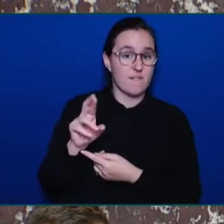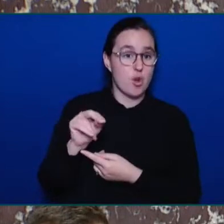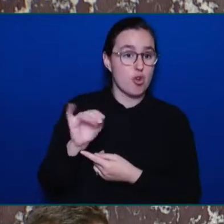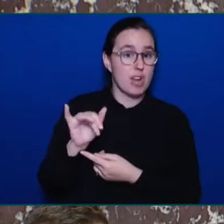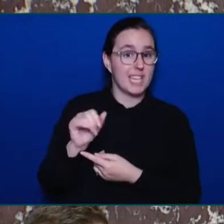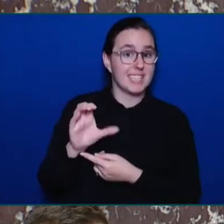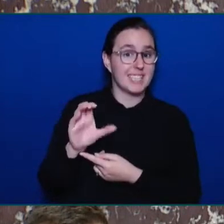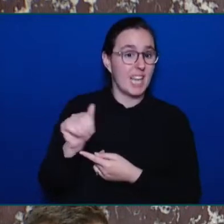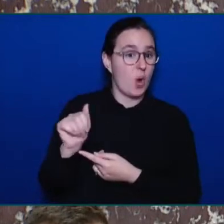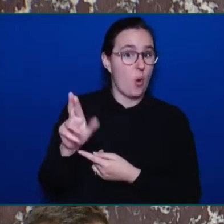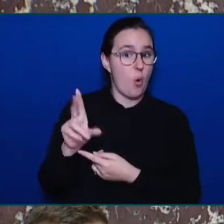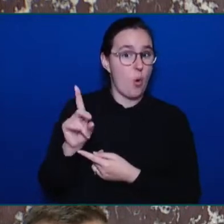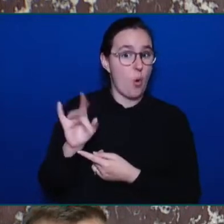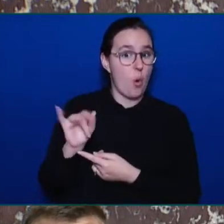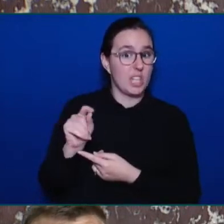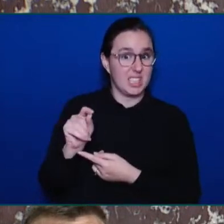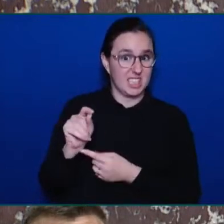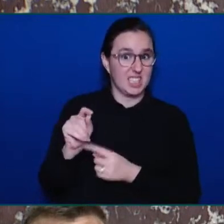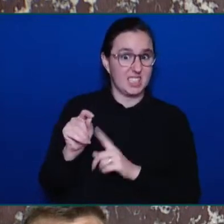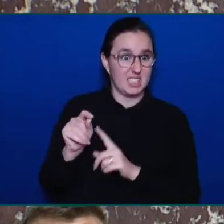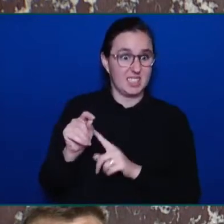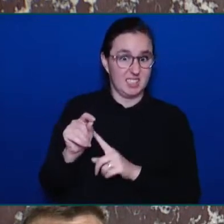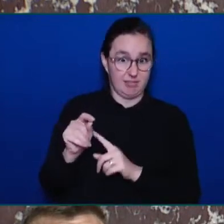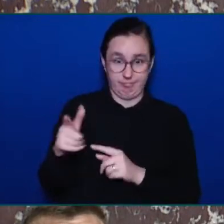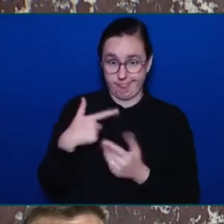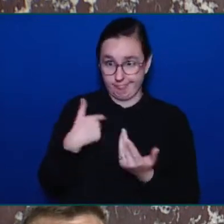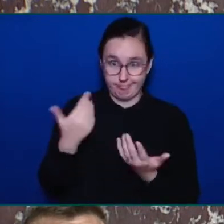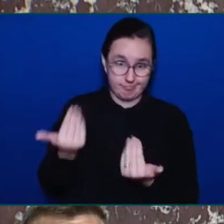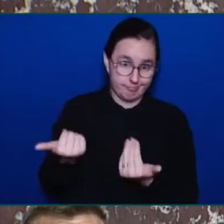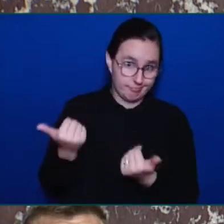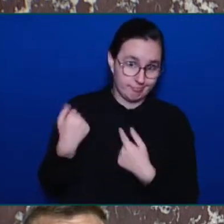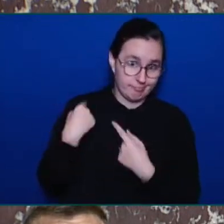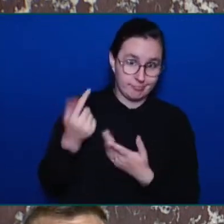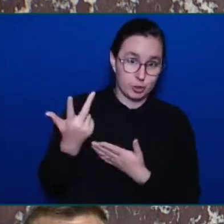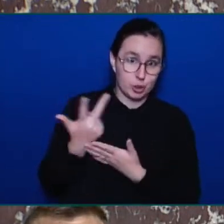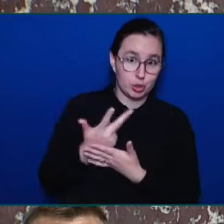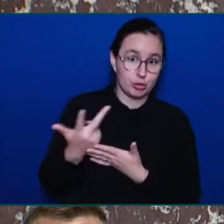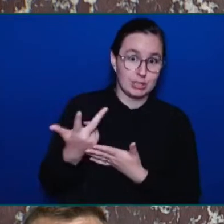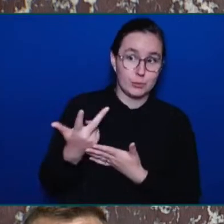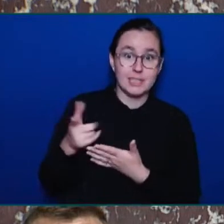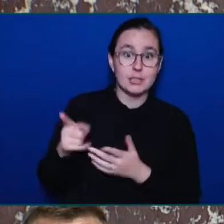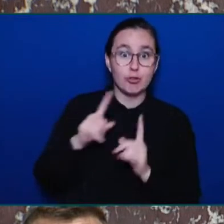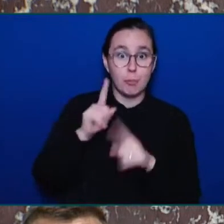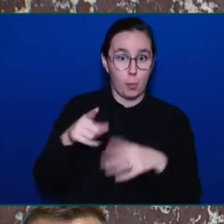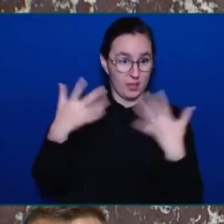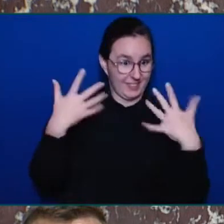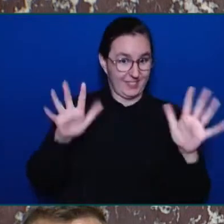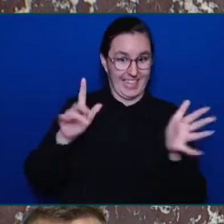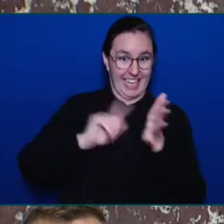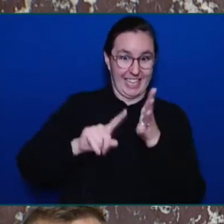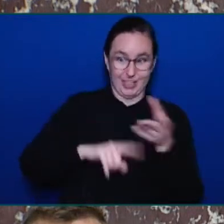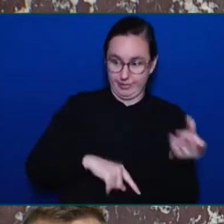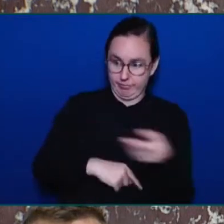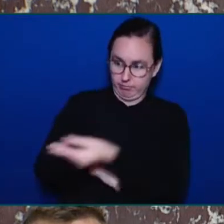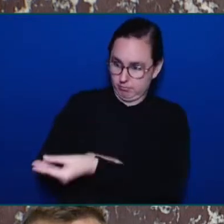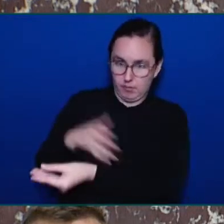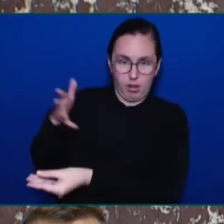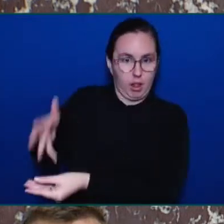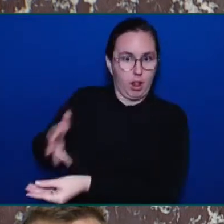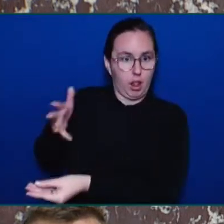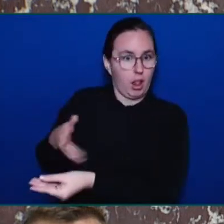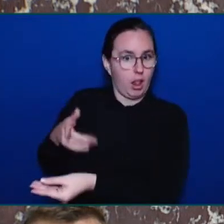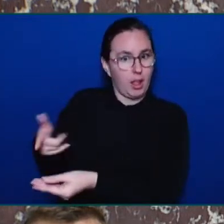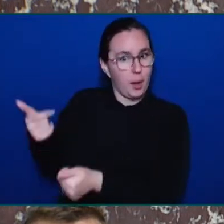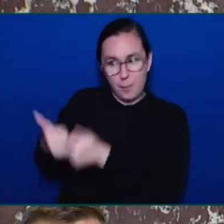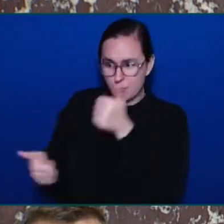audit immediately, as the Freedom of Information Act makes it very clear under Section 25, he has that power. Will